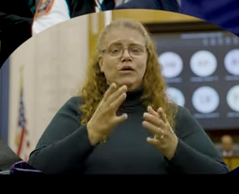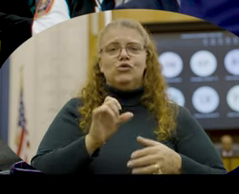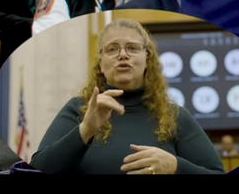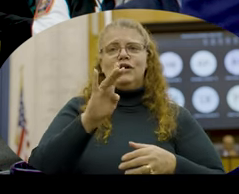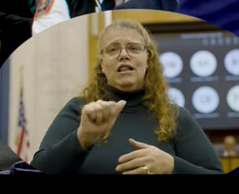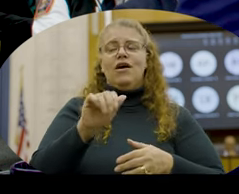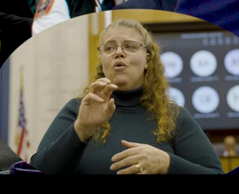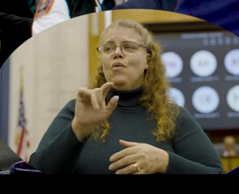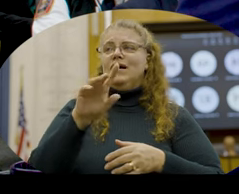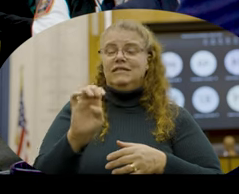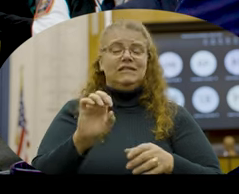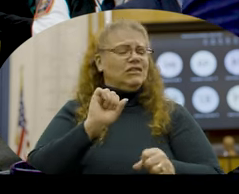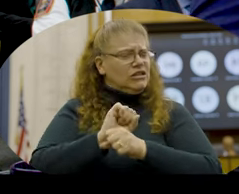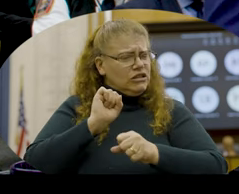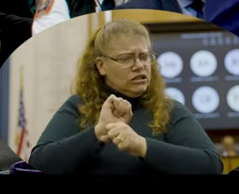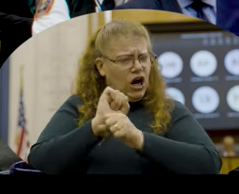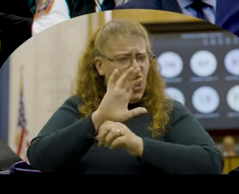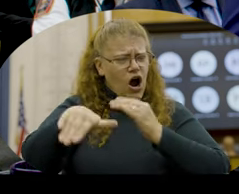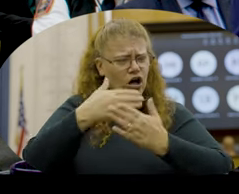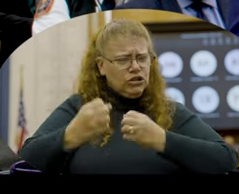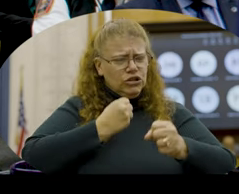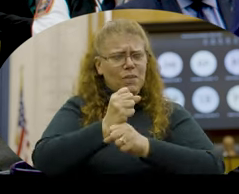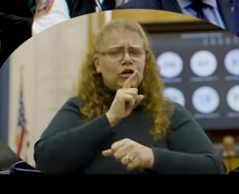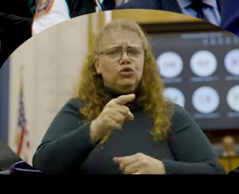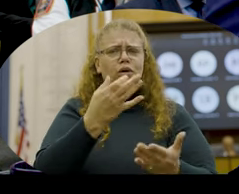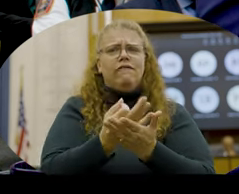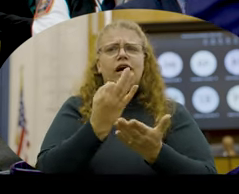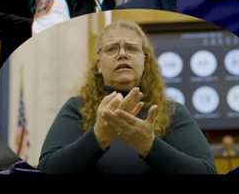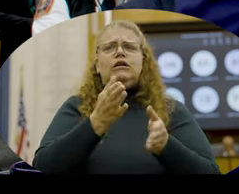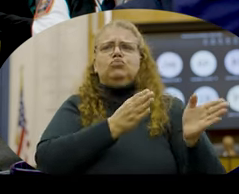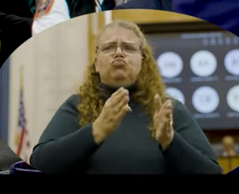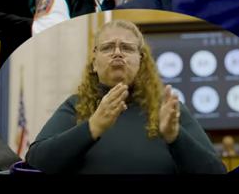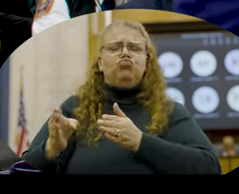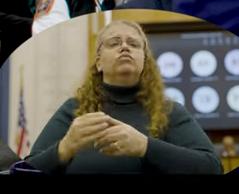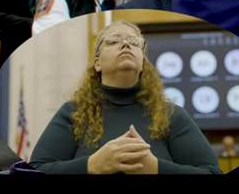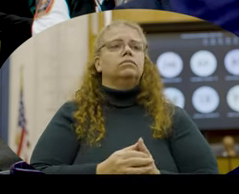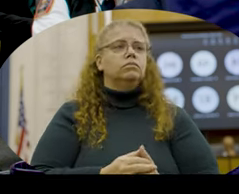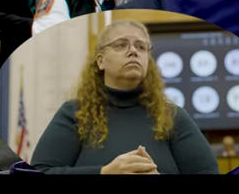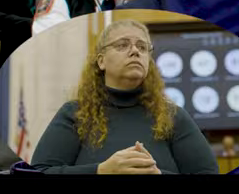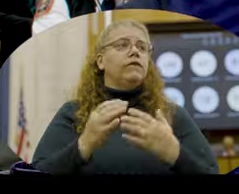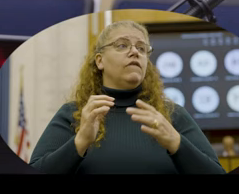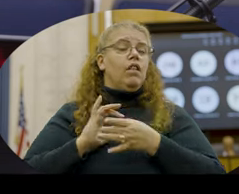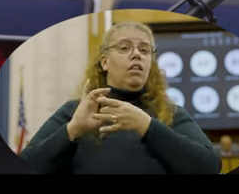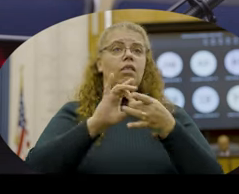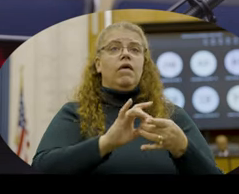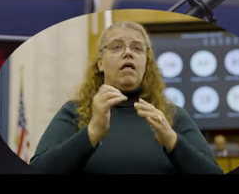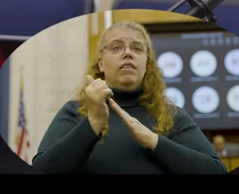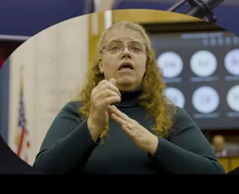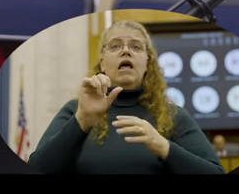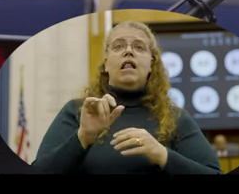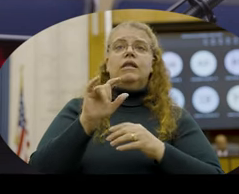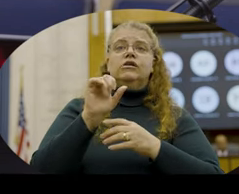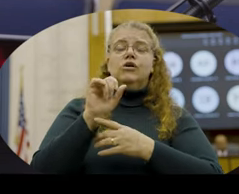tirelessly year-round to ensure our finances are in order. Under the leadership of Sabrina Joy Hogg,